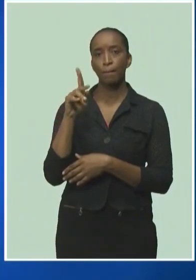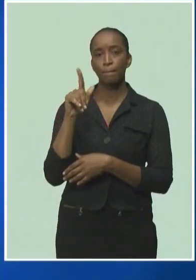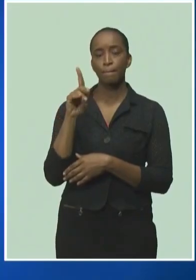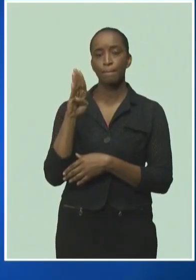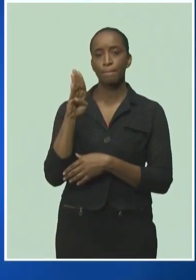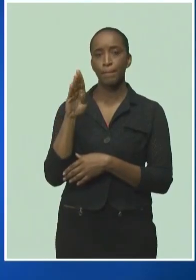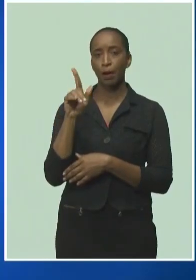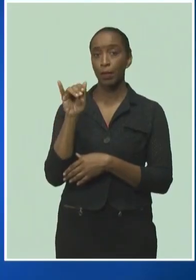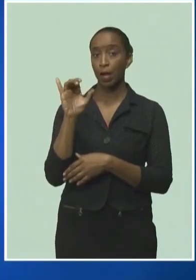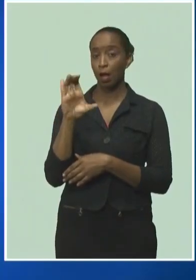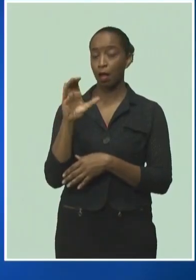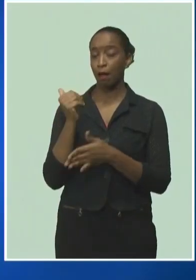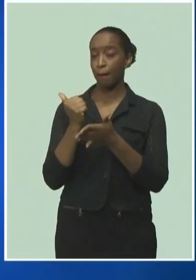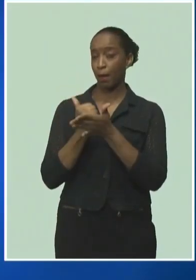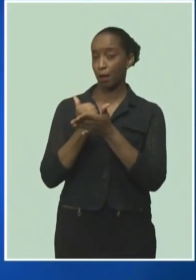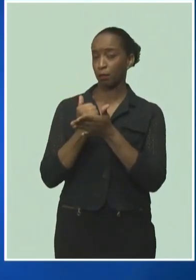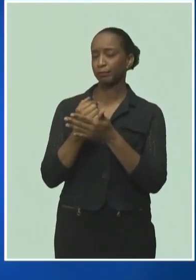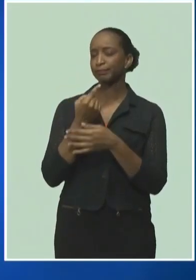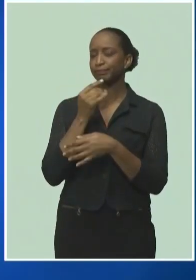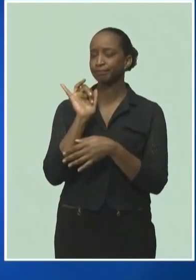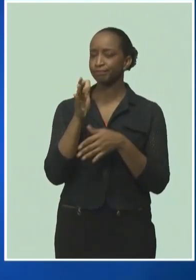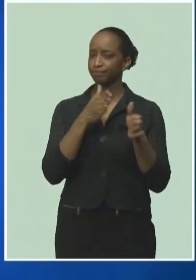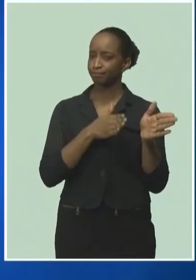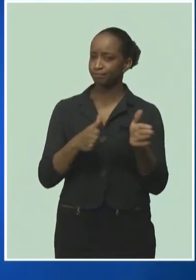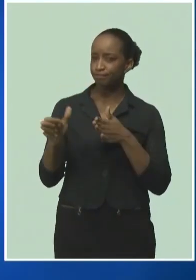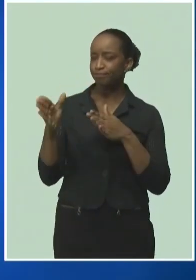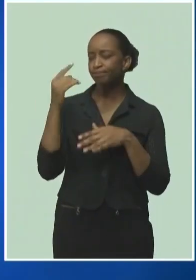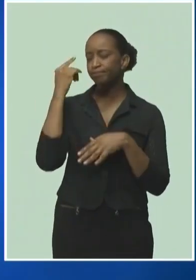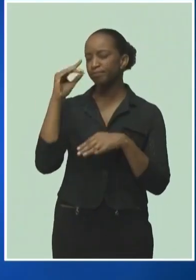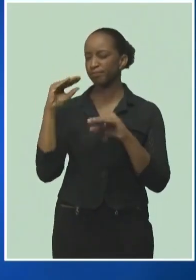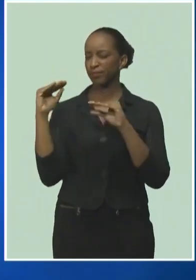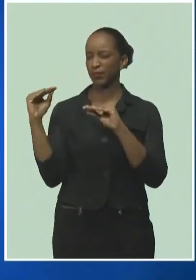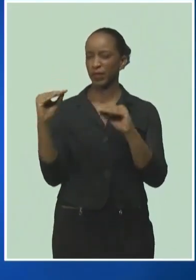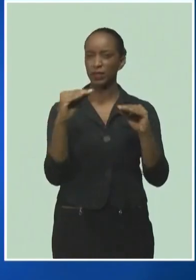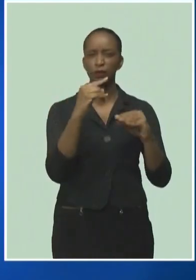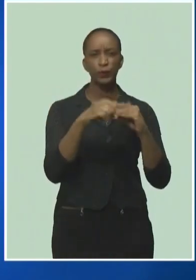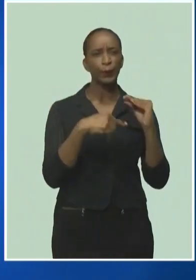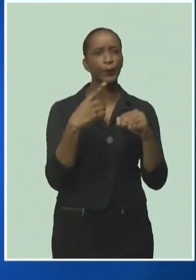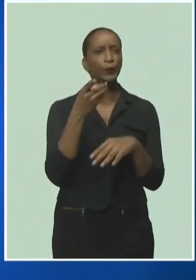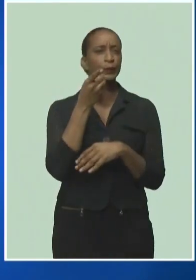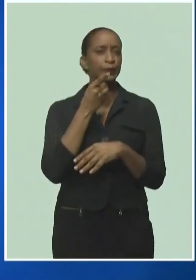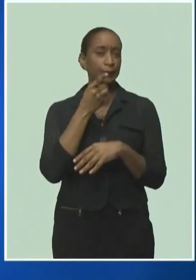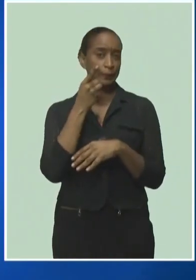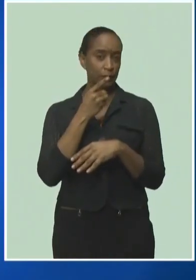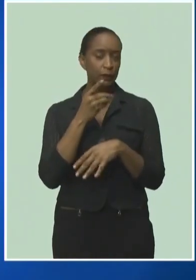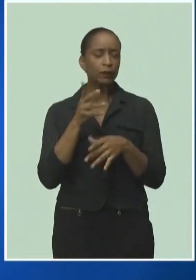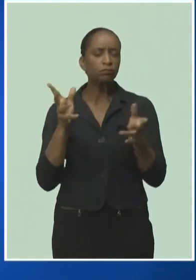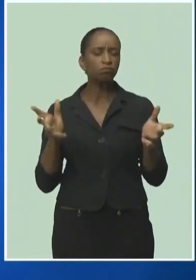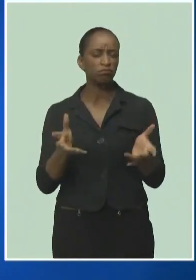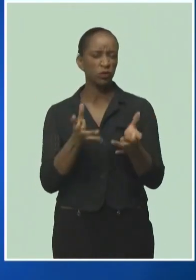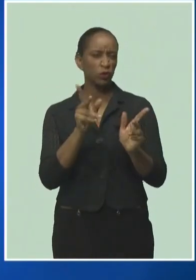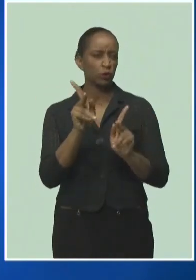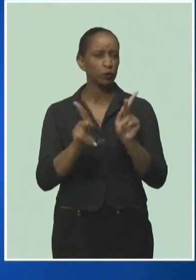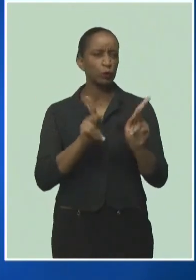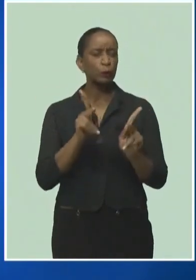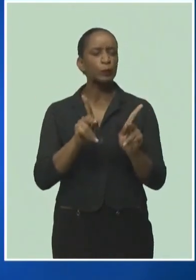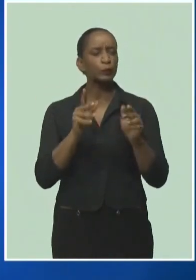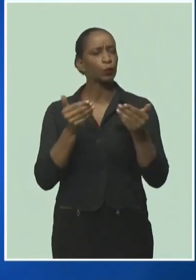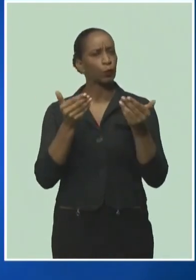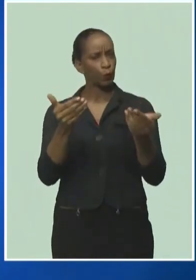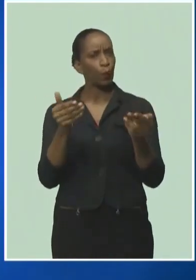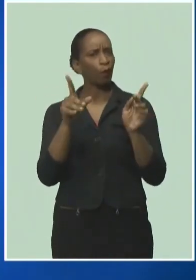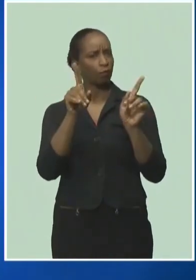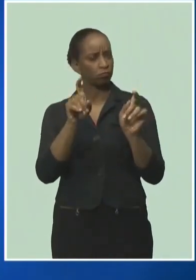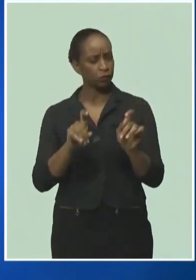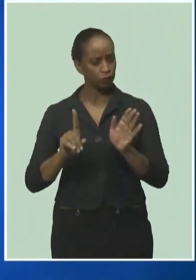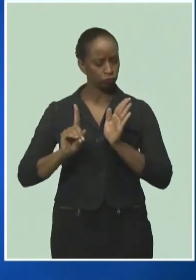was organized to heighten awareness among Barbadians about diabetes and urge them to get tested early. She said it is